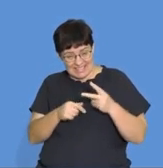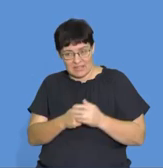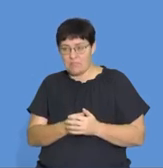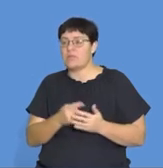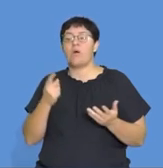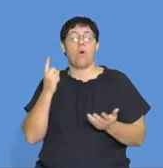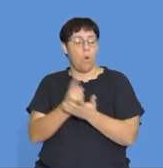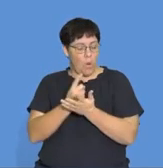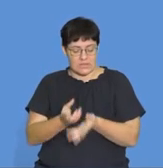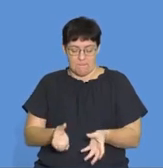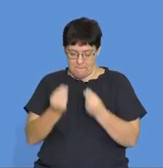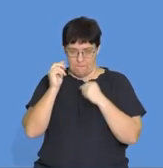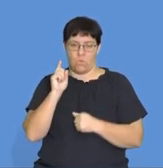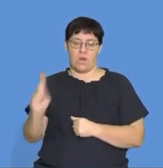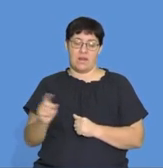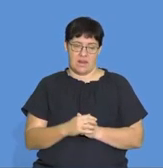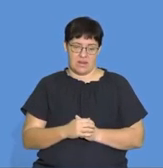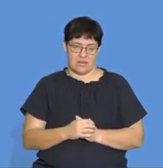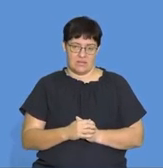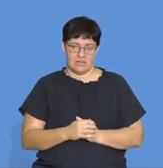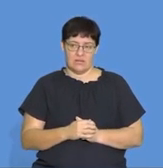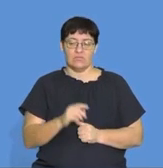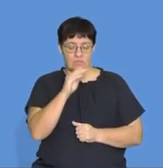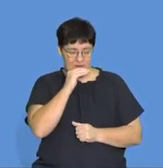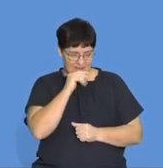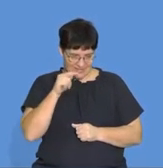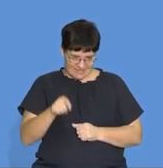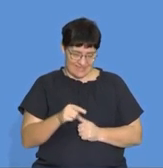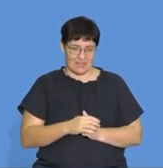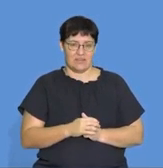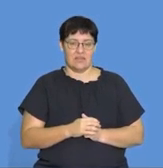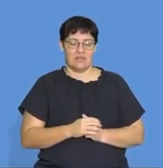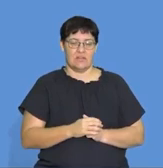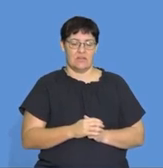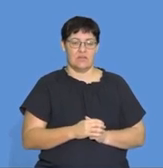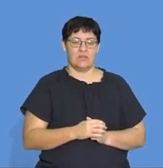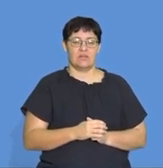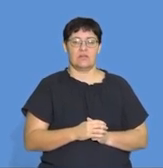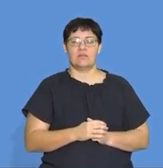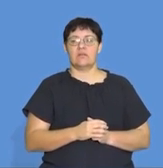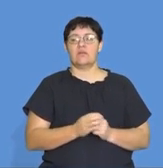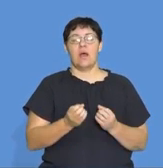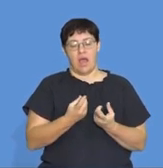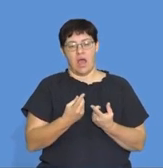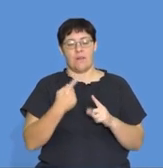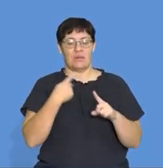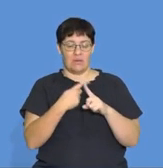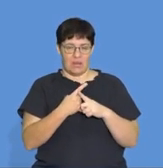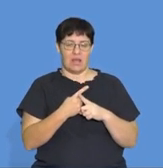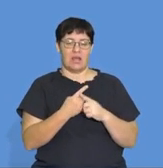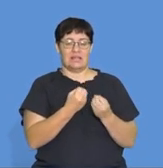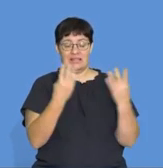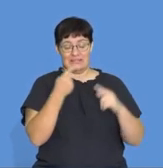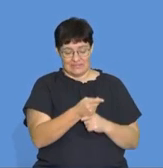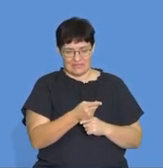always get 1 for it to qualify to be called a multiplicative inverse. So you know this